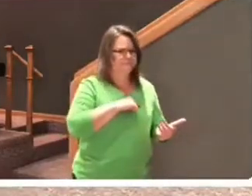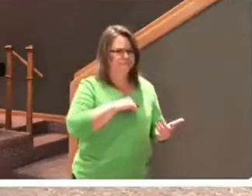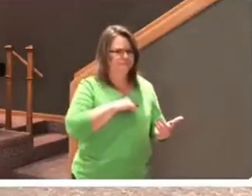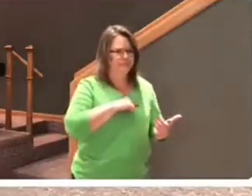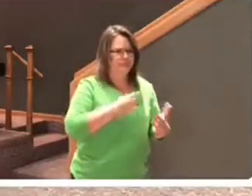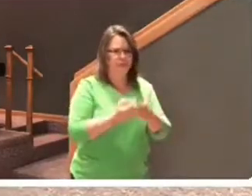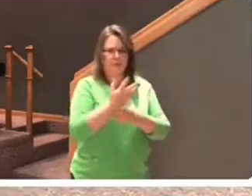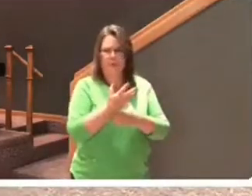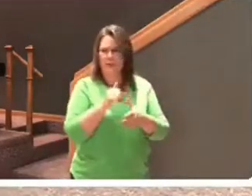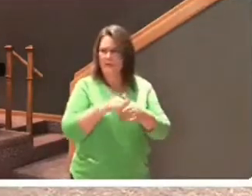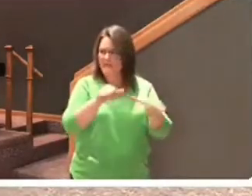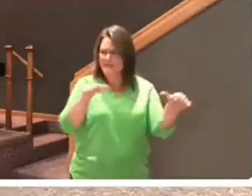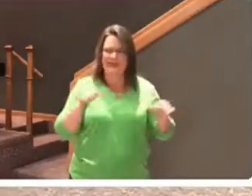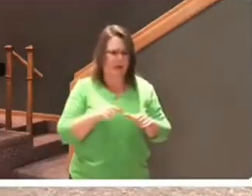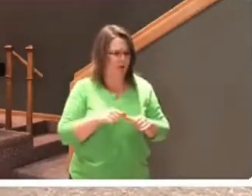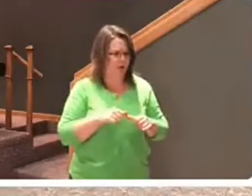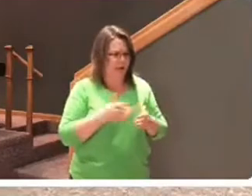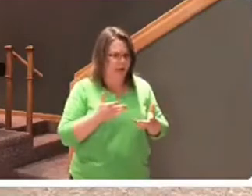How do we grow in this area?